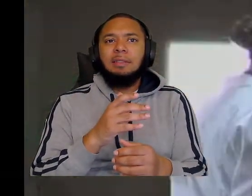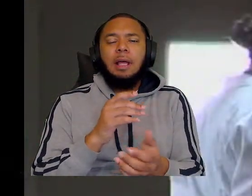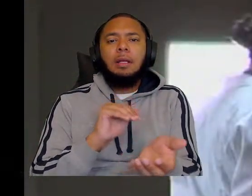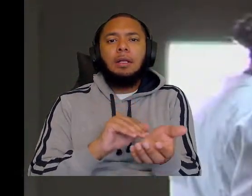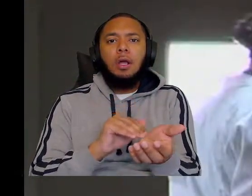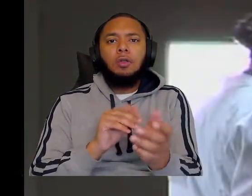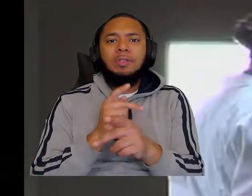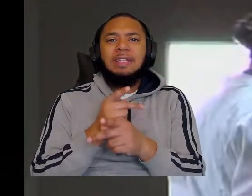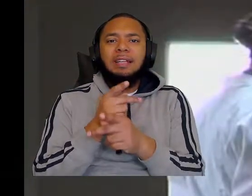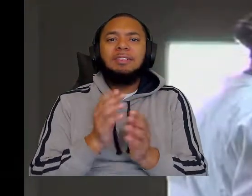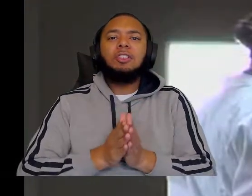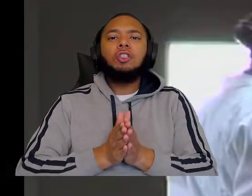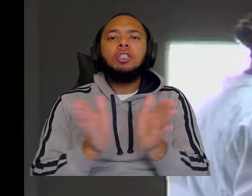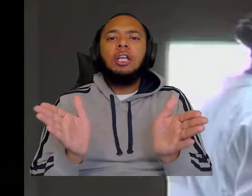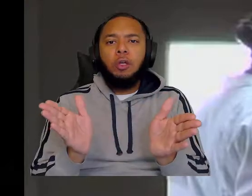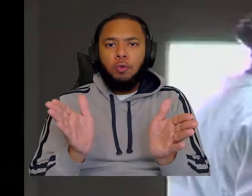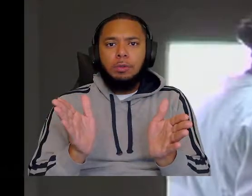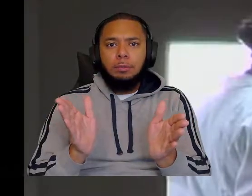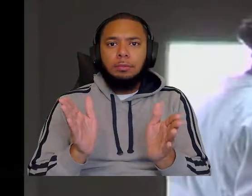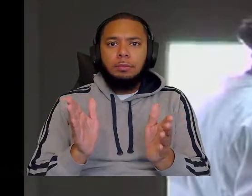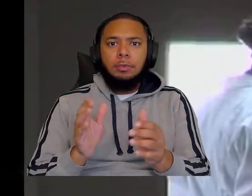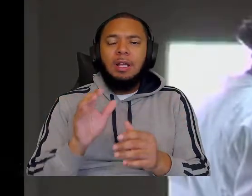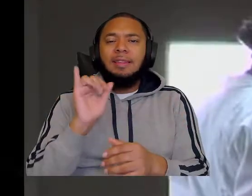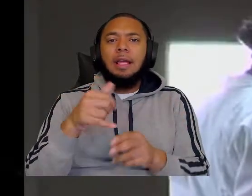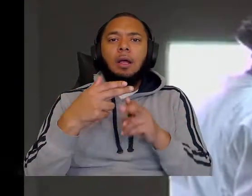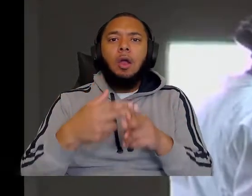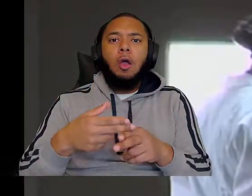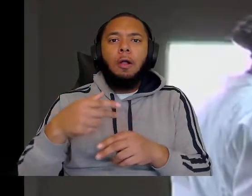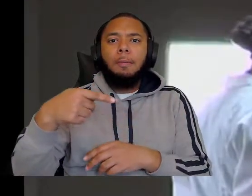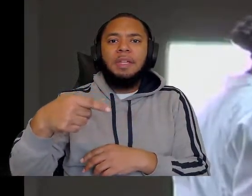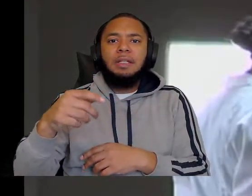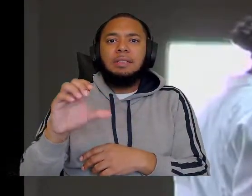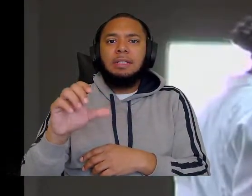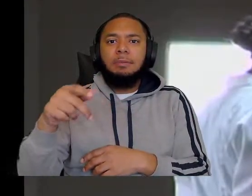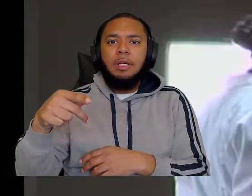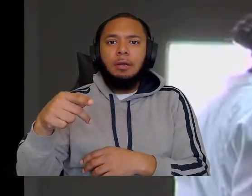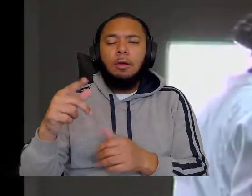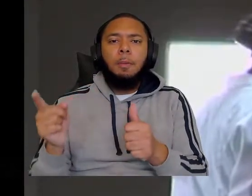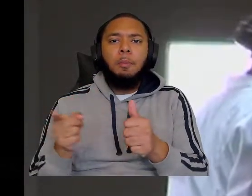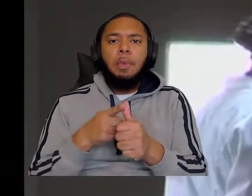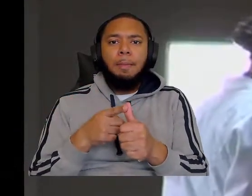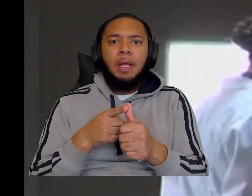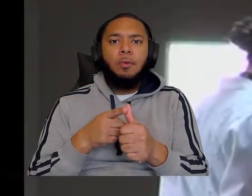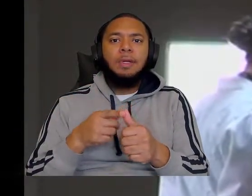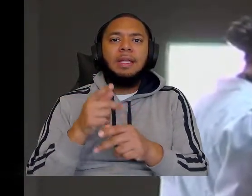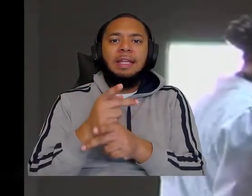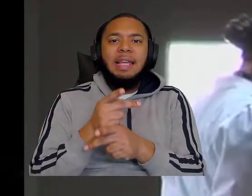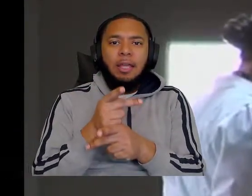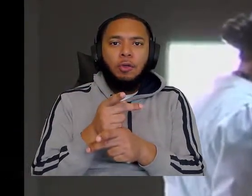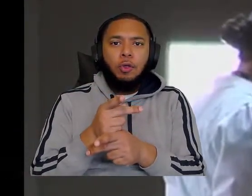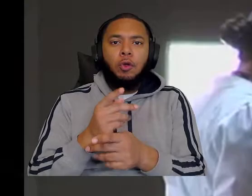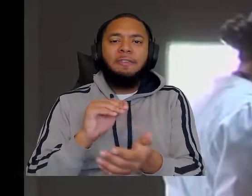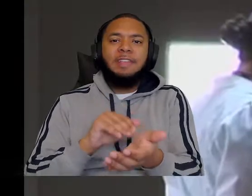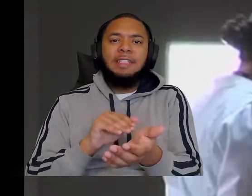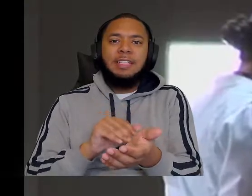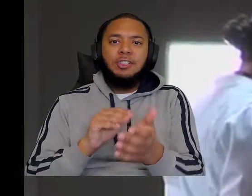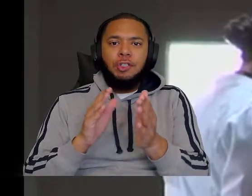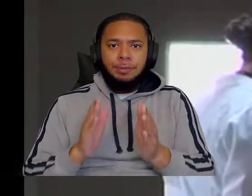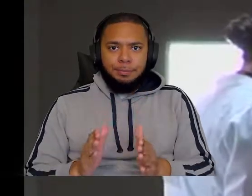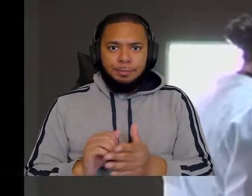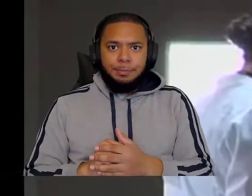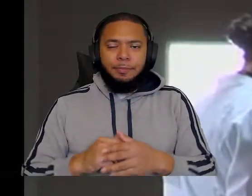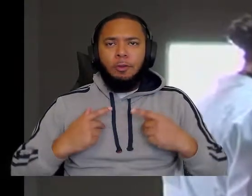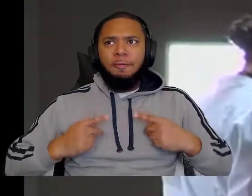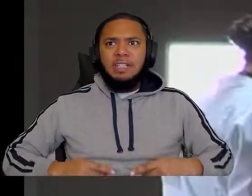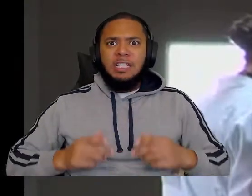care. This is called a PCP. That is a primary care physician. You go to a primary care